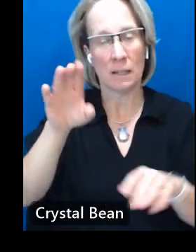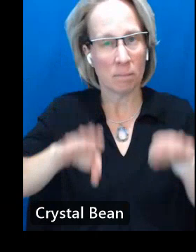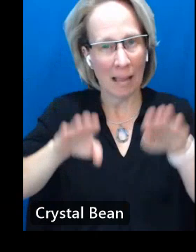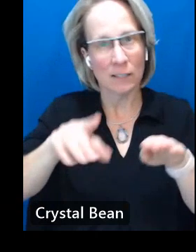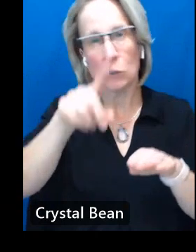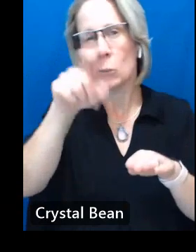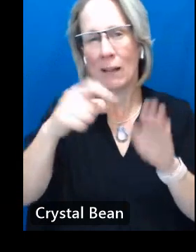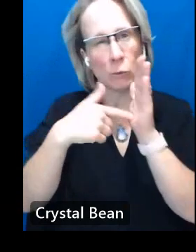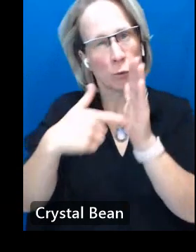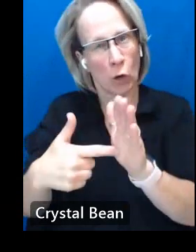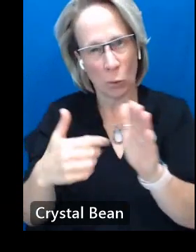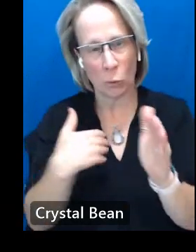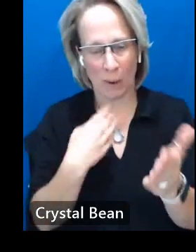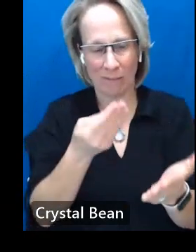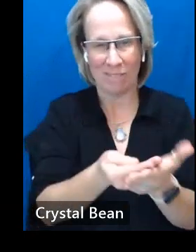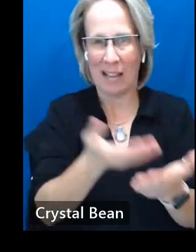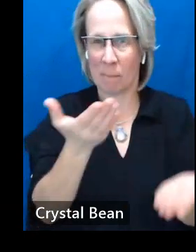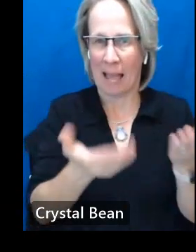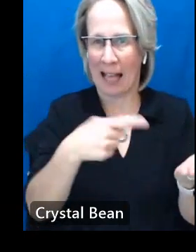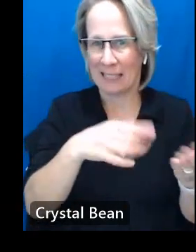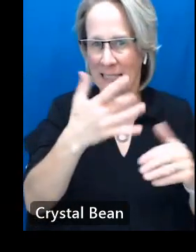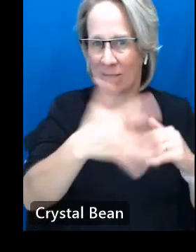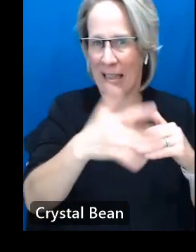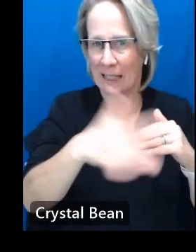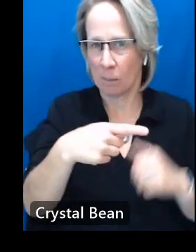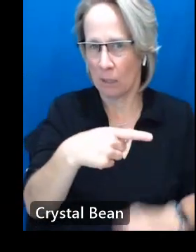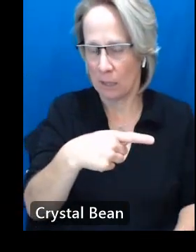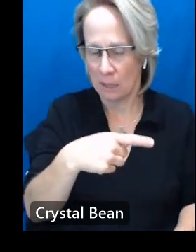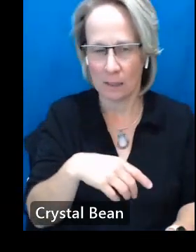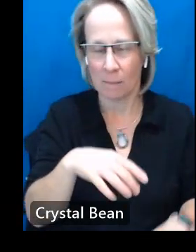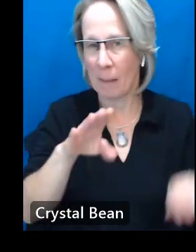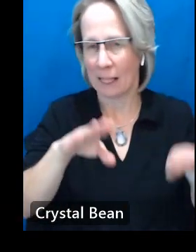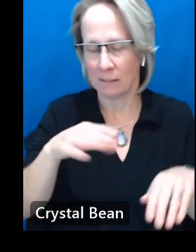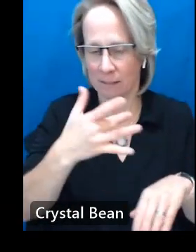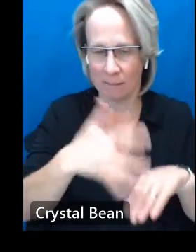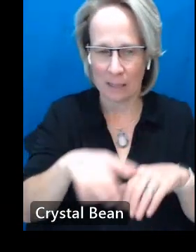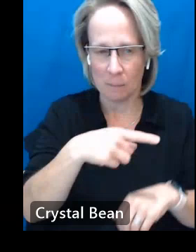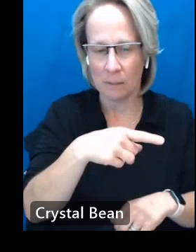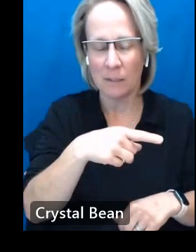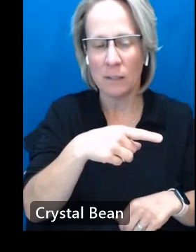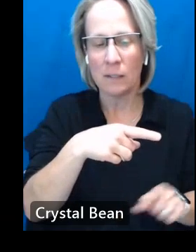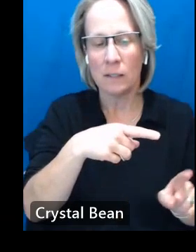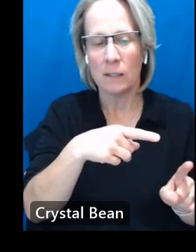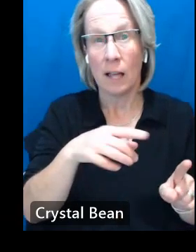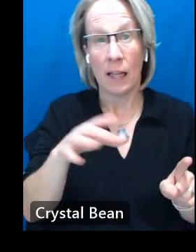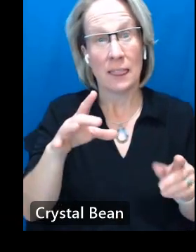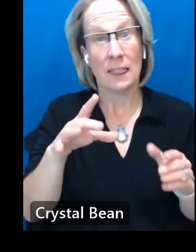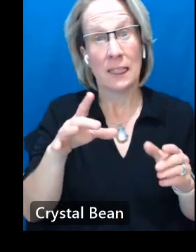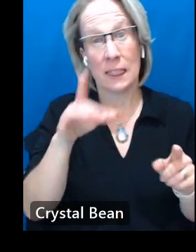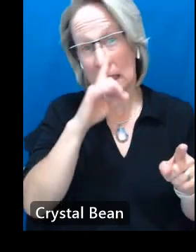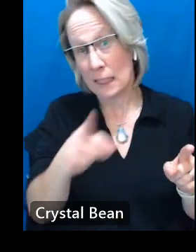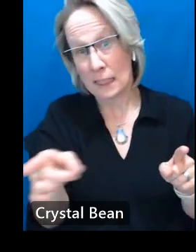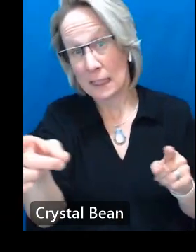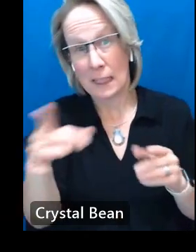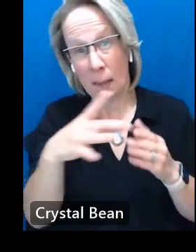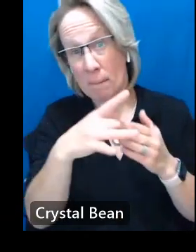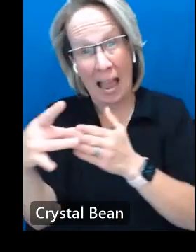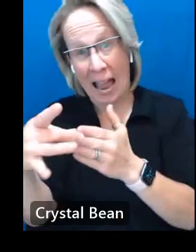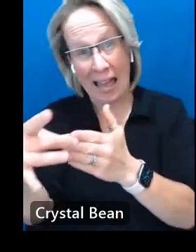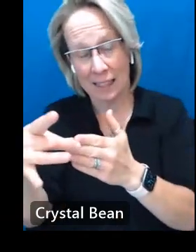available. So here the path to get to this report is a little different. It's found through the general